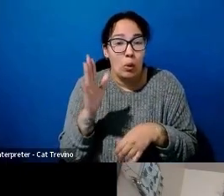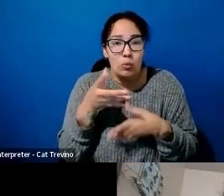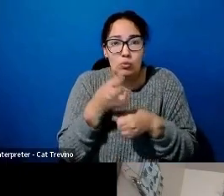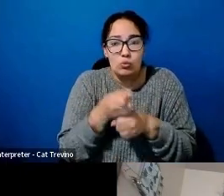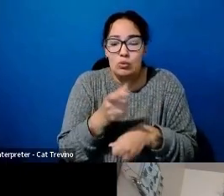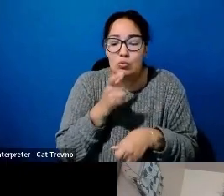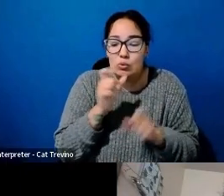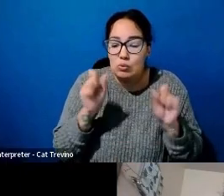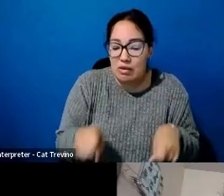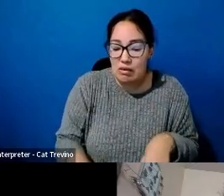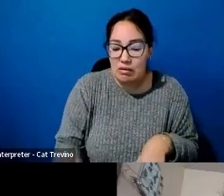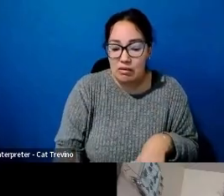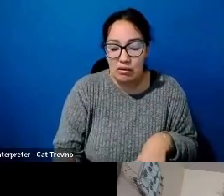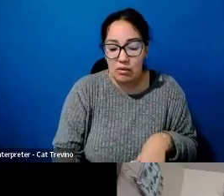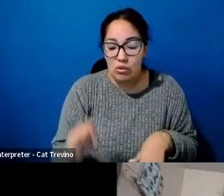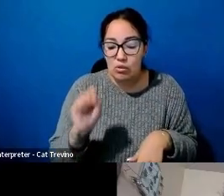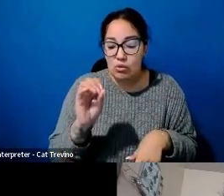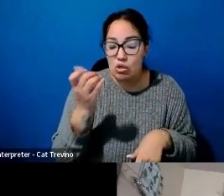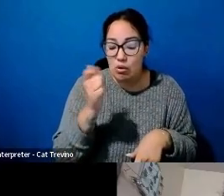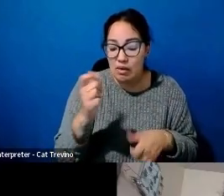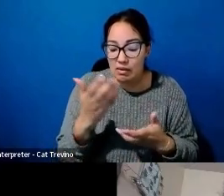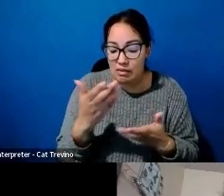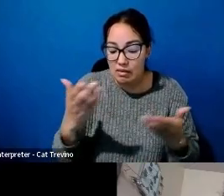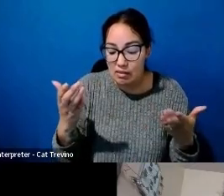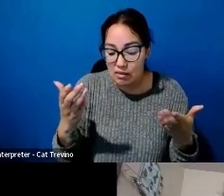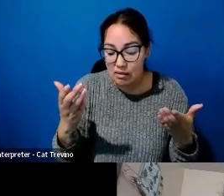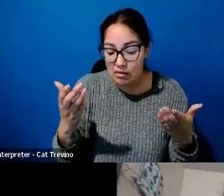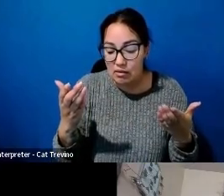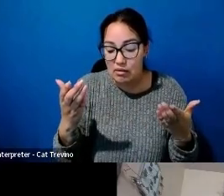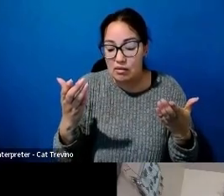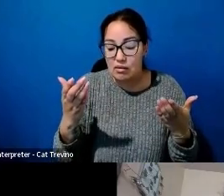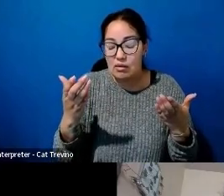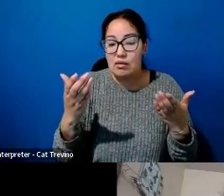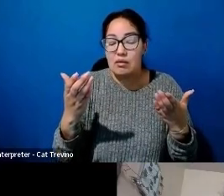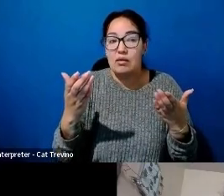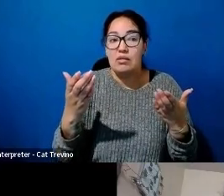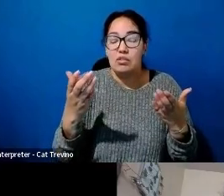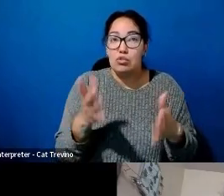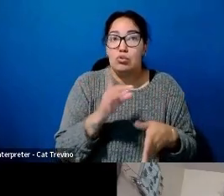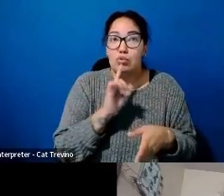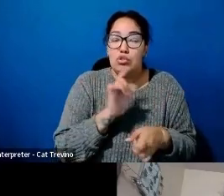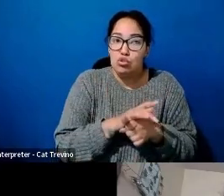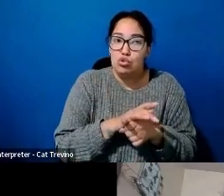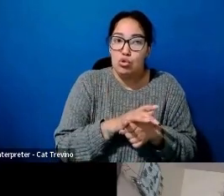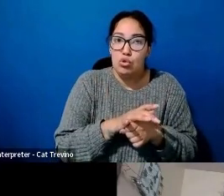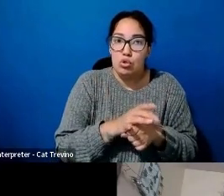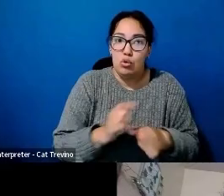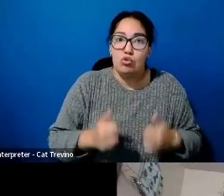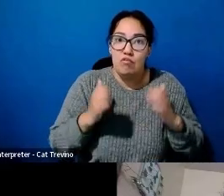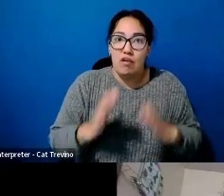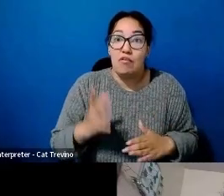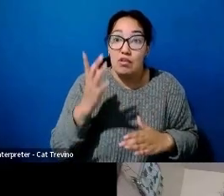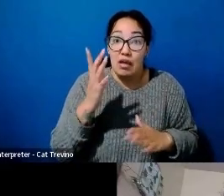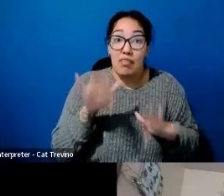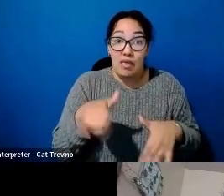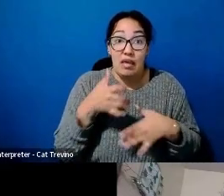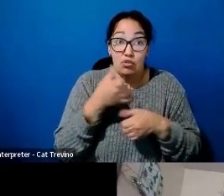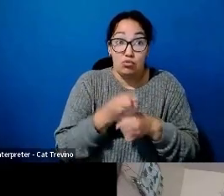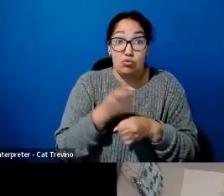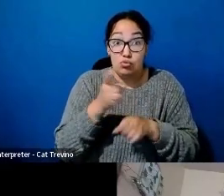trust. And so anything that you can do to assure a survivor that you're trustworthy will go a long way with